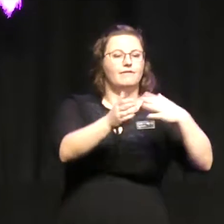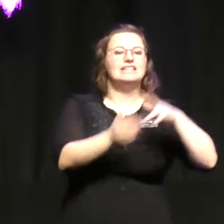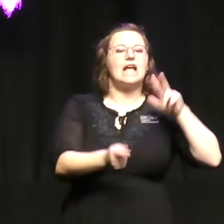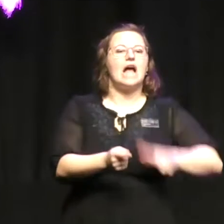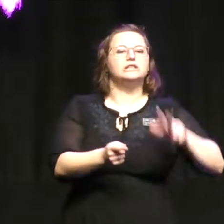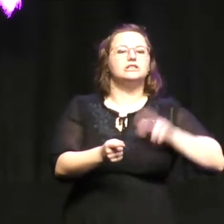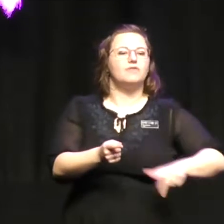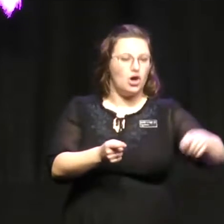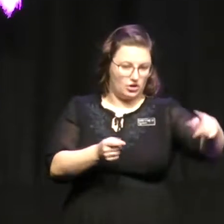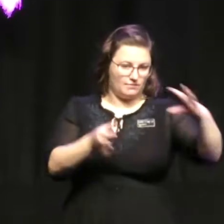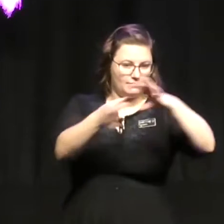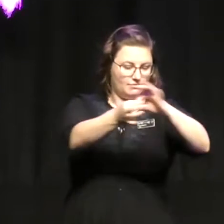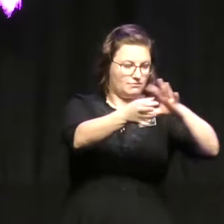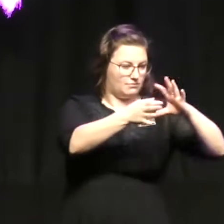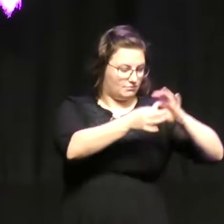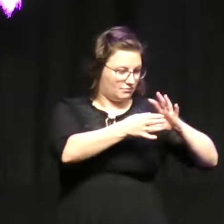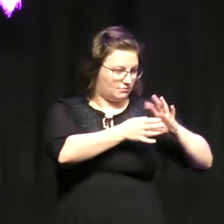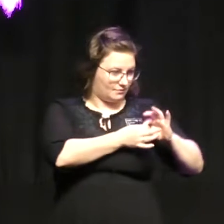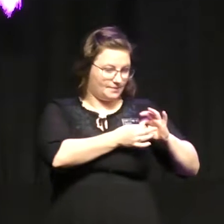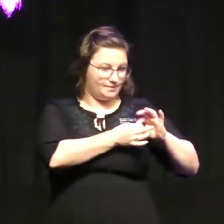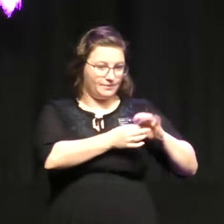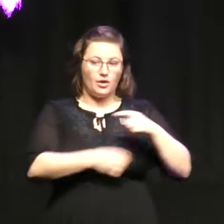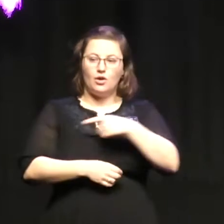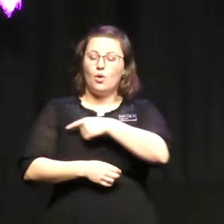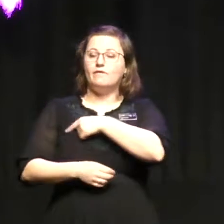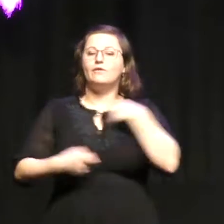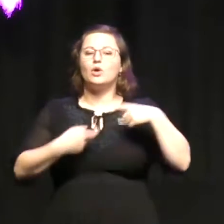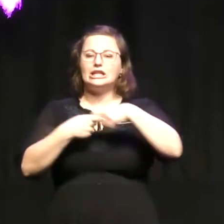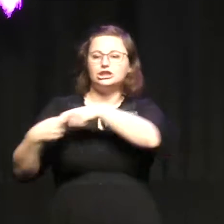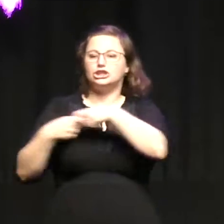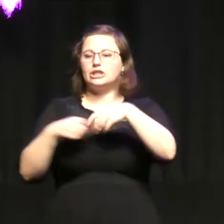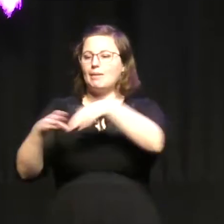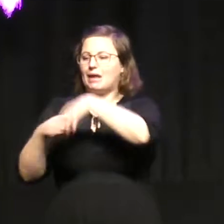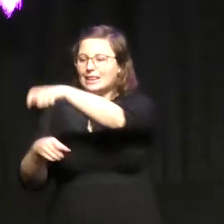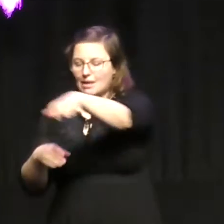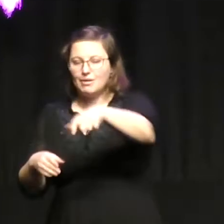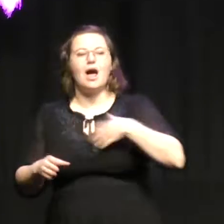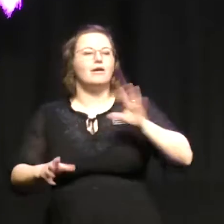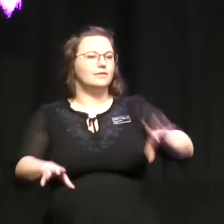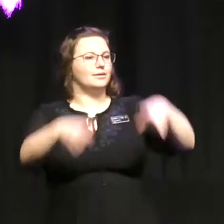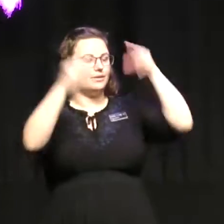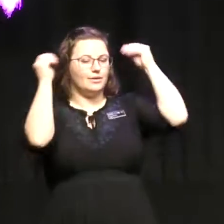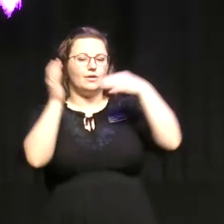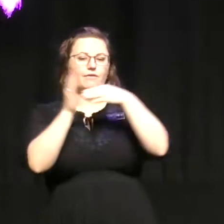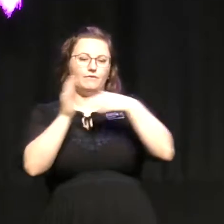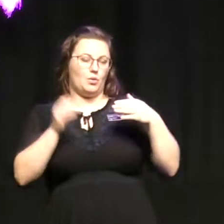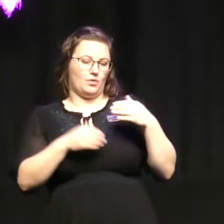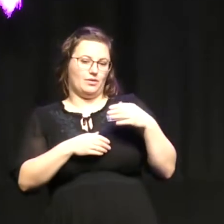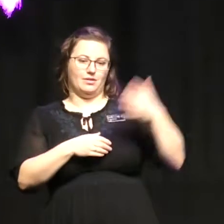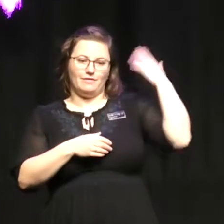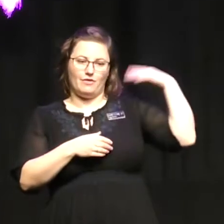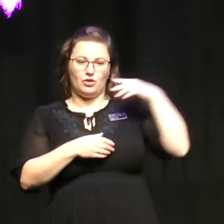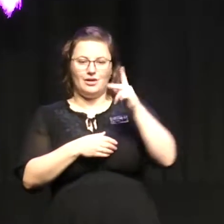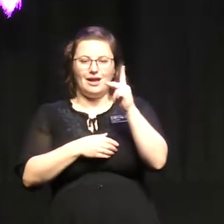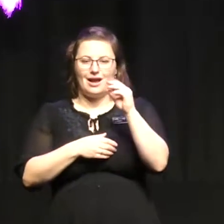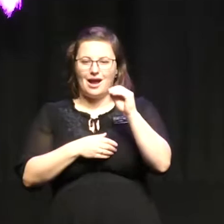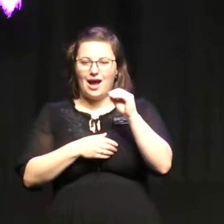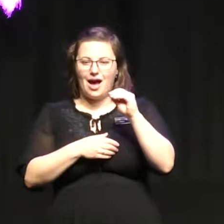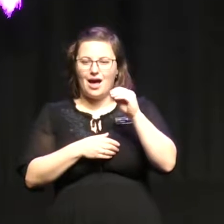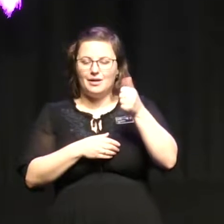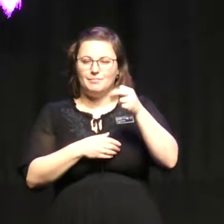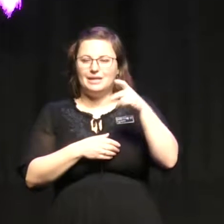responsibility attached to that. SEWA sisters learned this from Gandhiji. As a